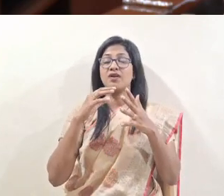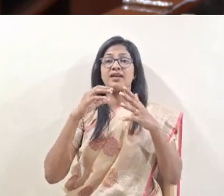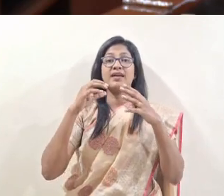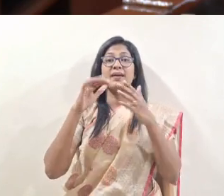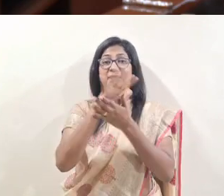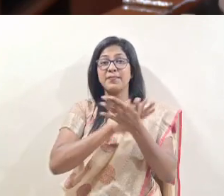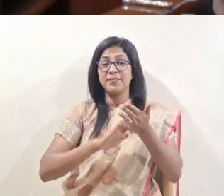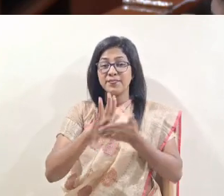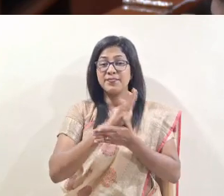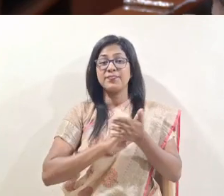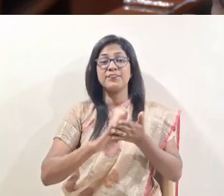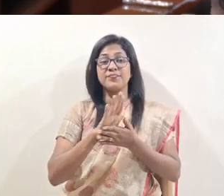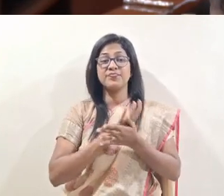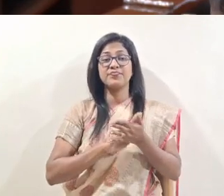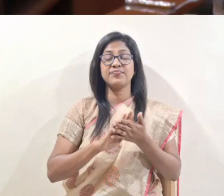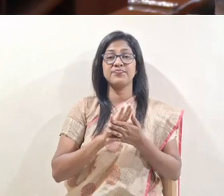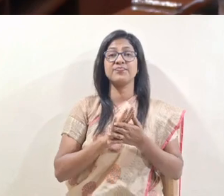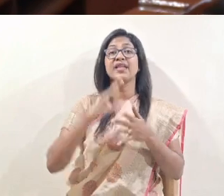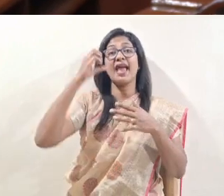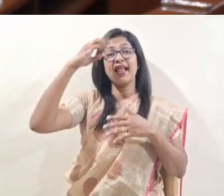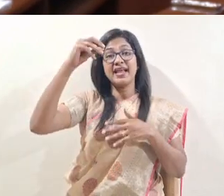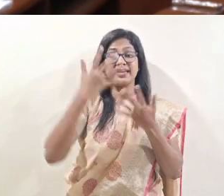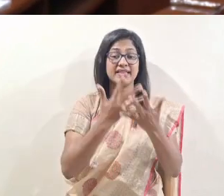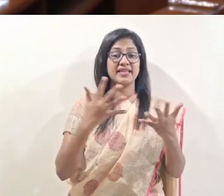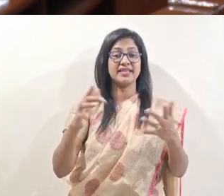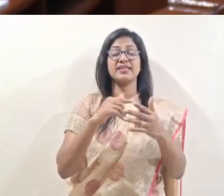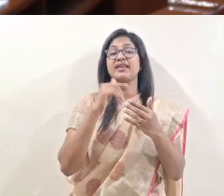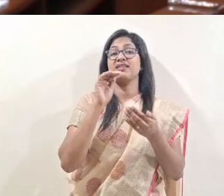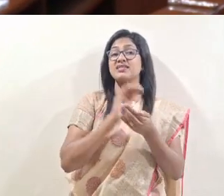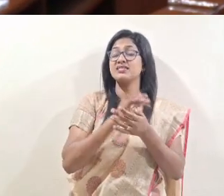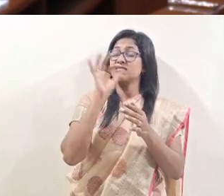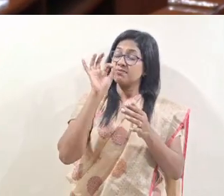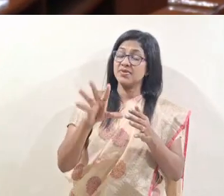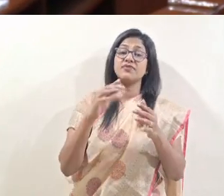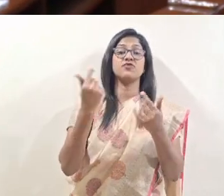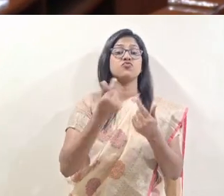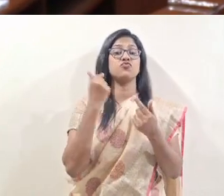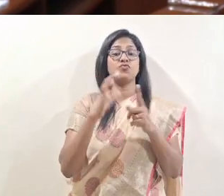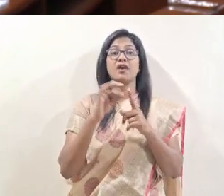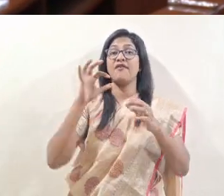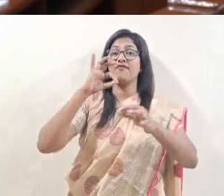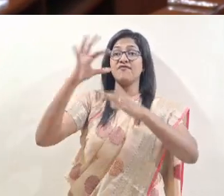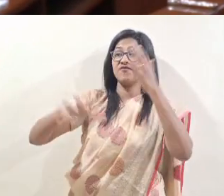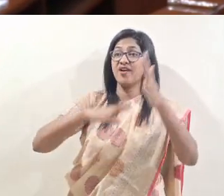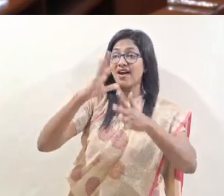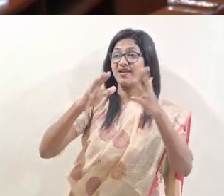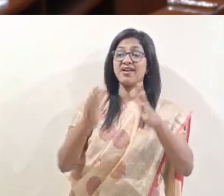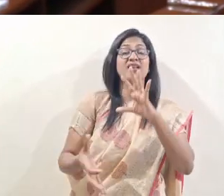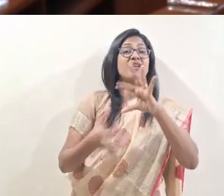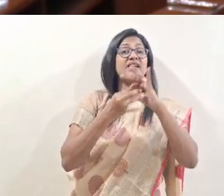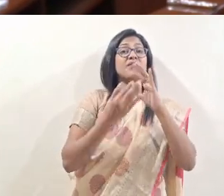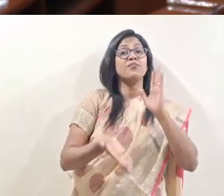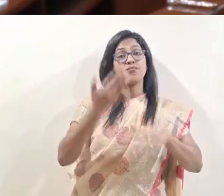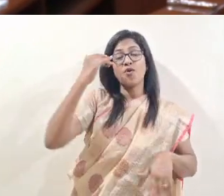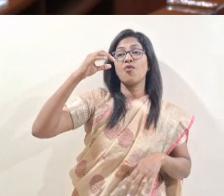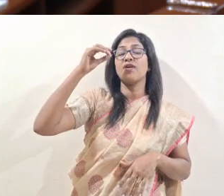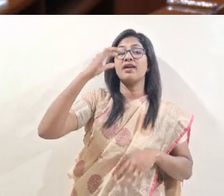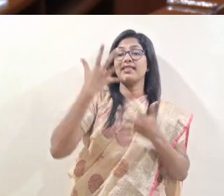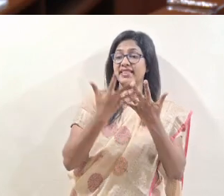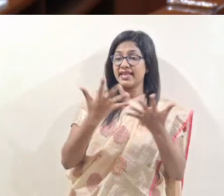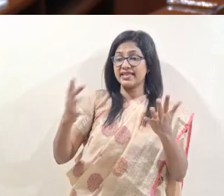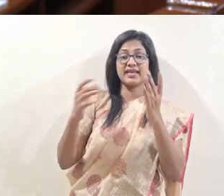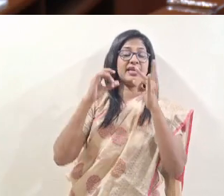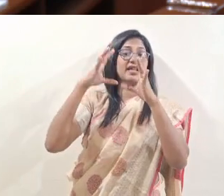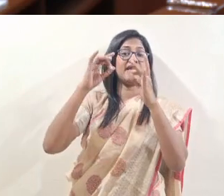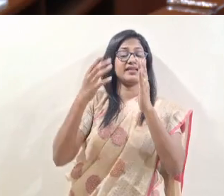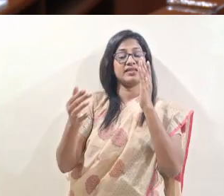about the basic, the electrical equipment specifically? The fires arising out of electrical equipment are much more. Now the